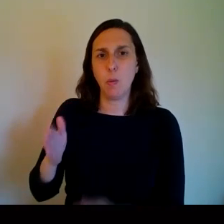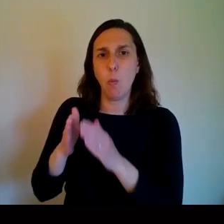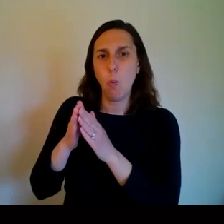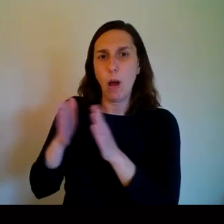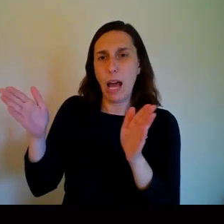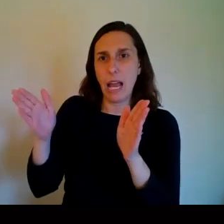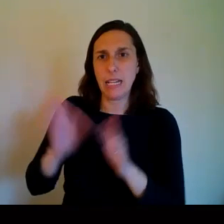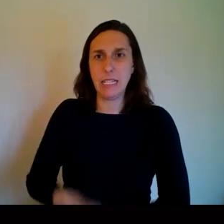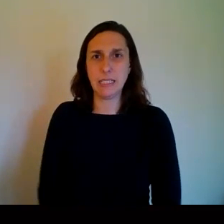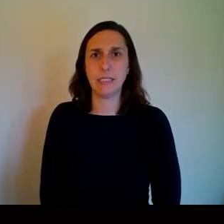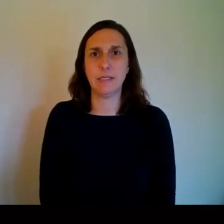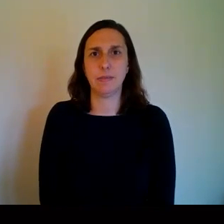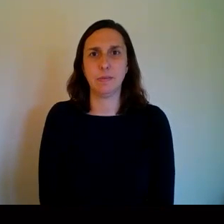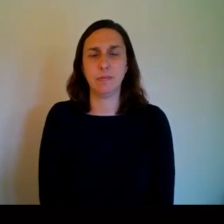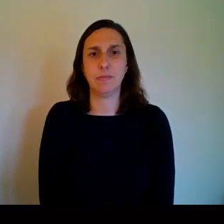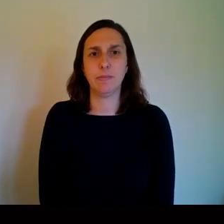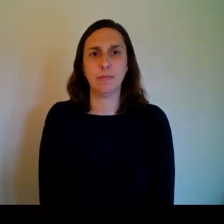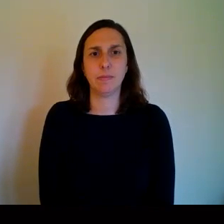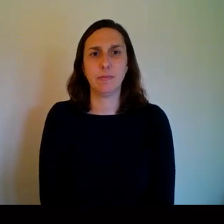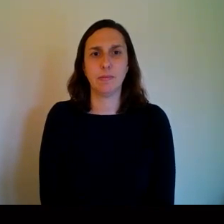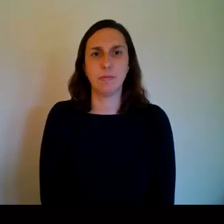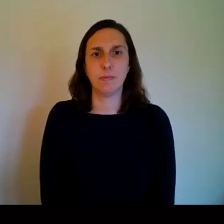And we can